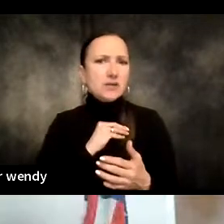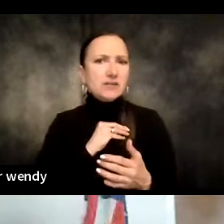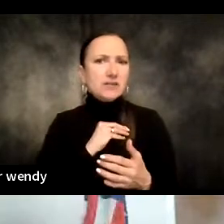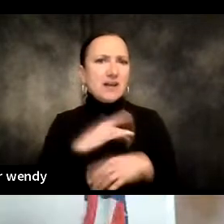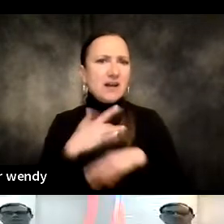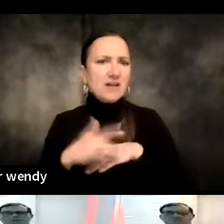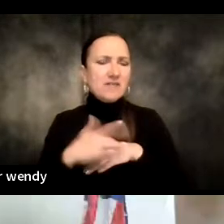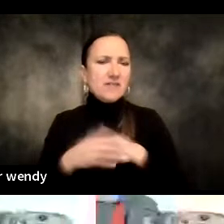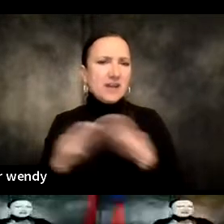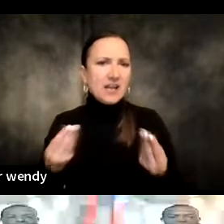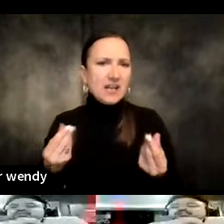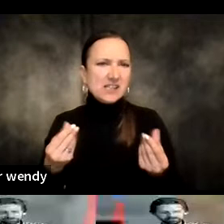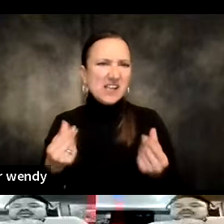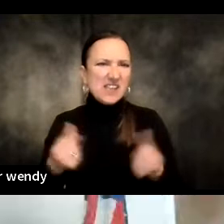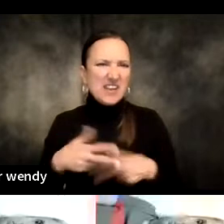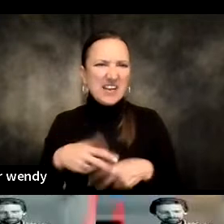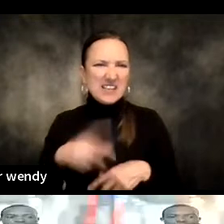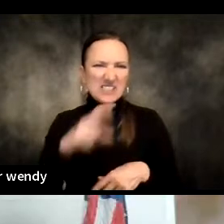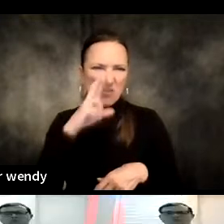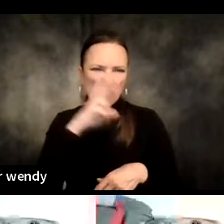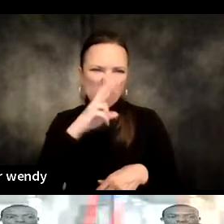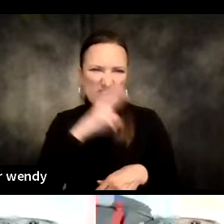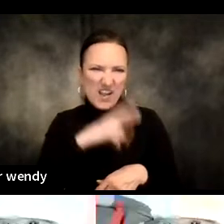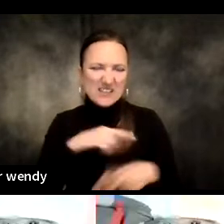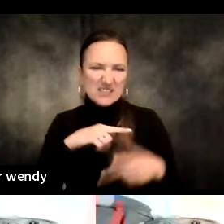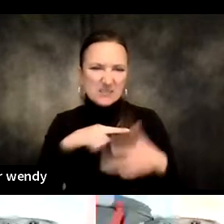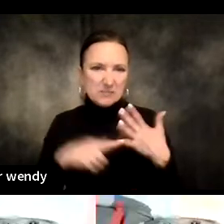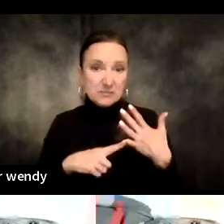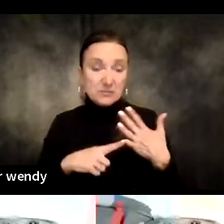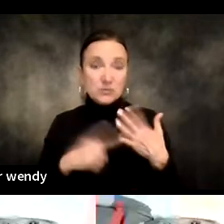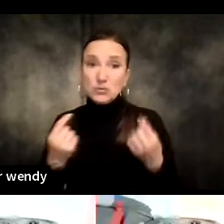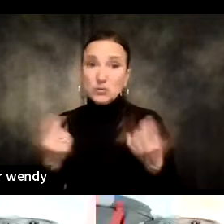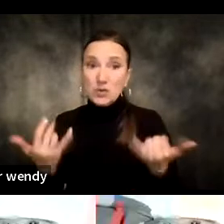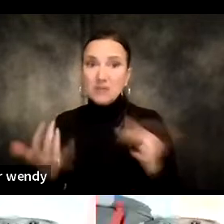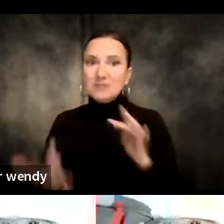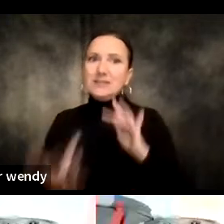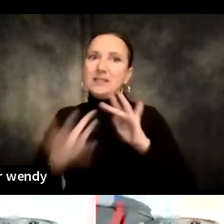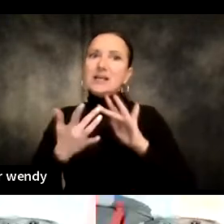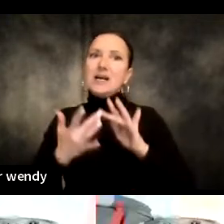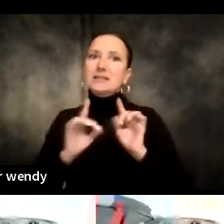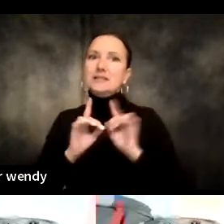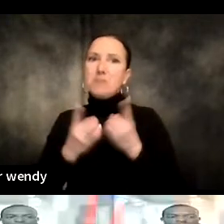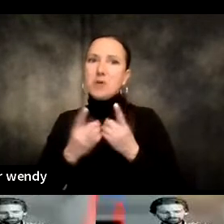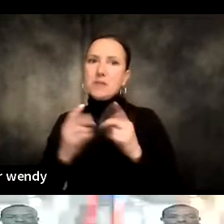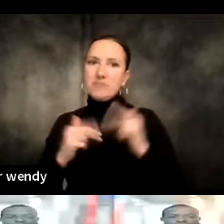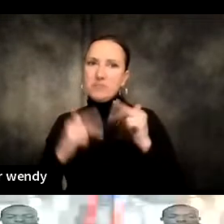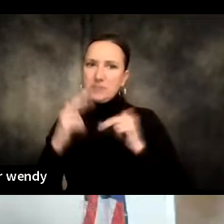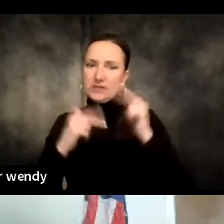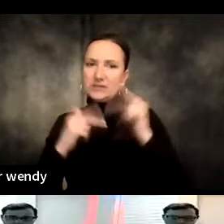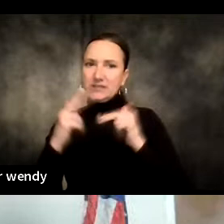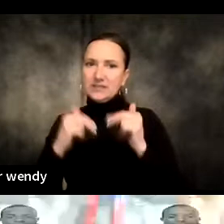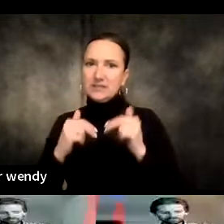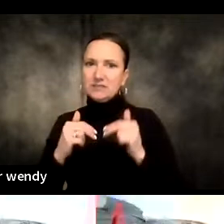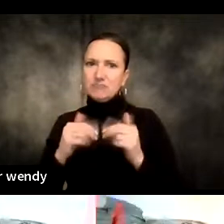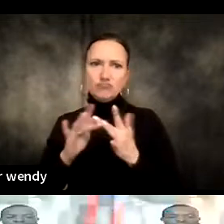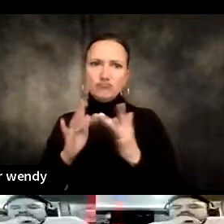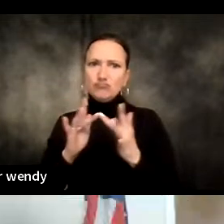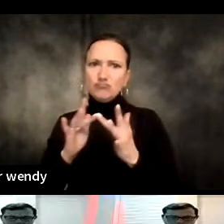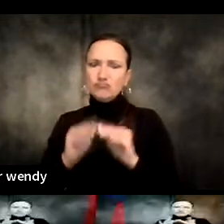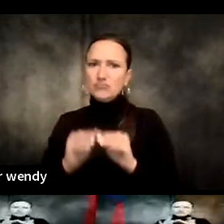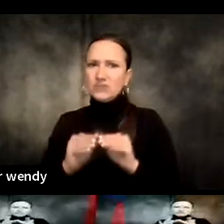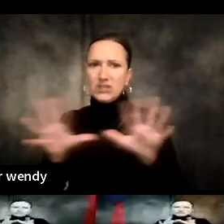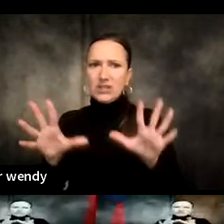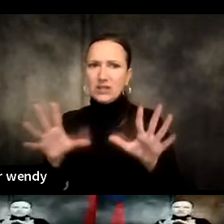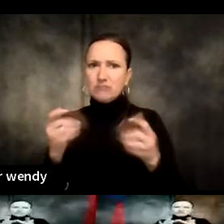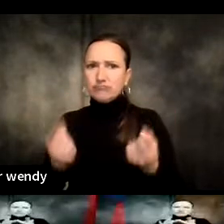lot that is harboring rodents? The first step would be to contact the Department of Buildings. Their website is very